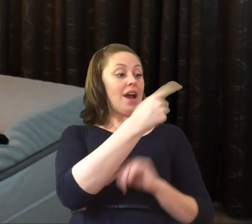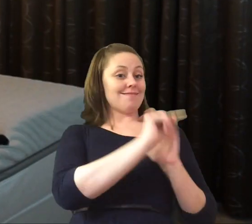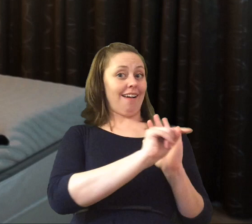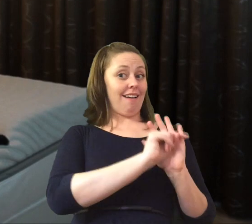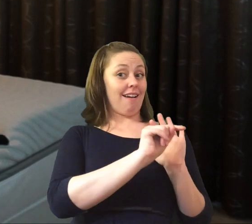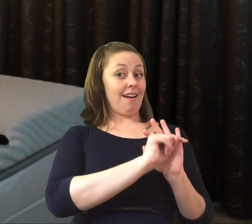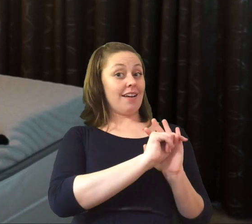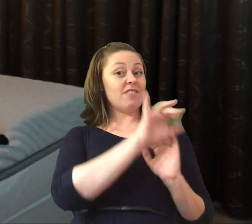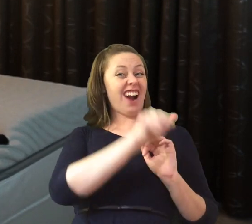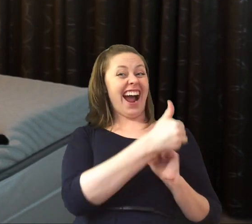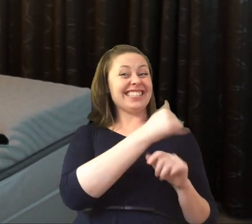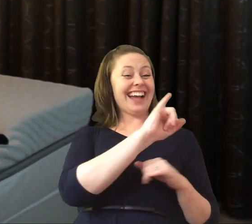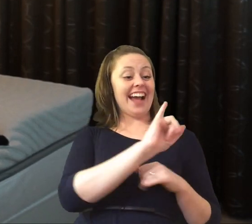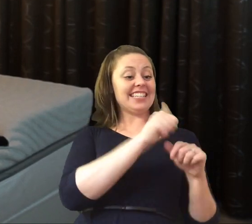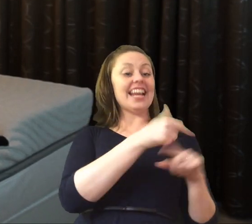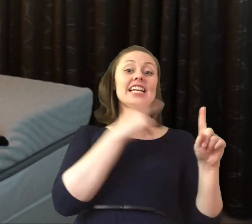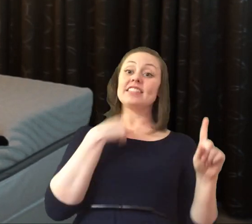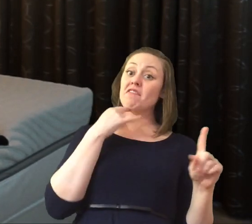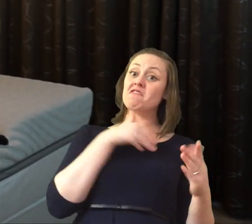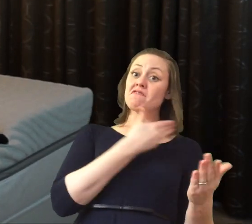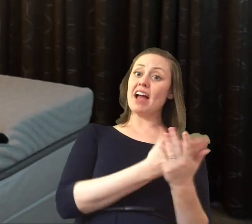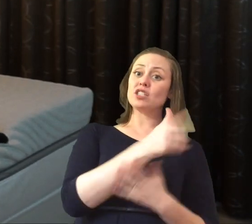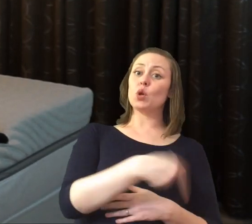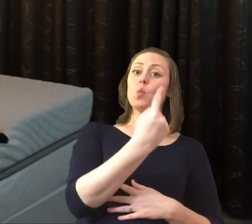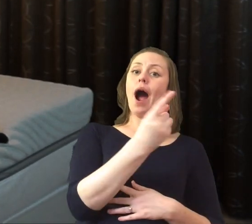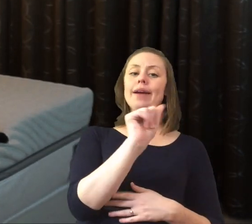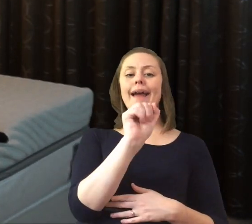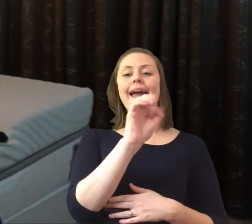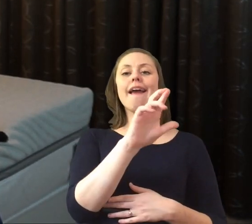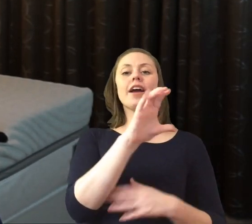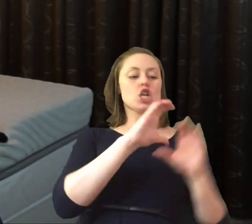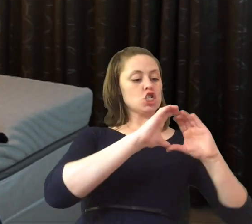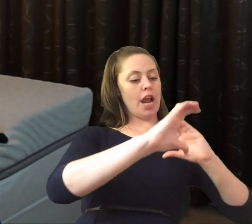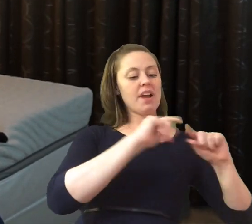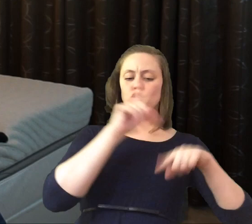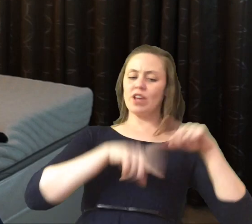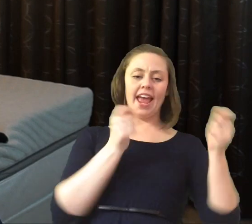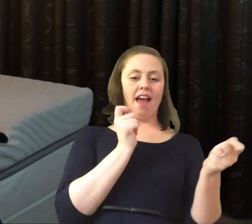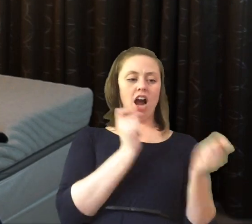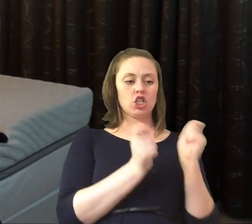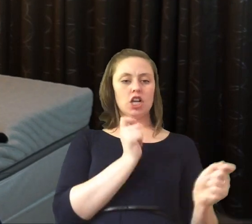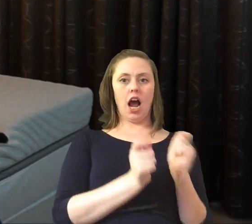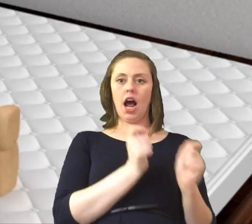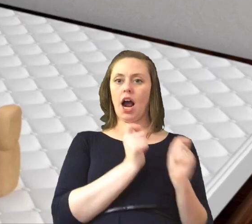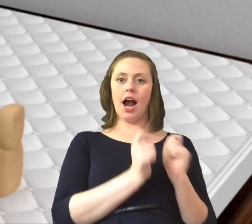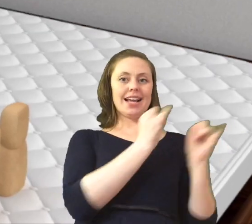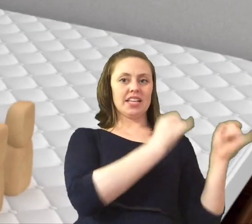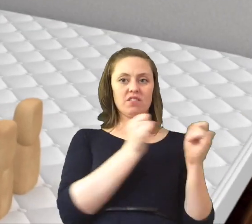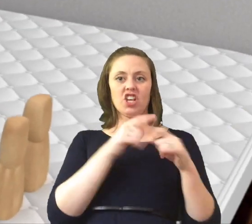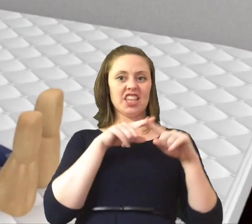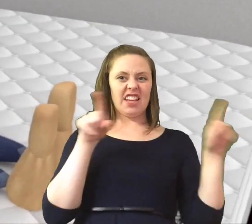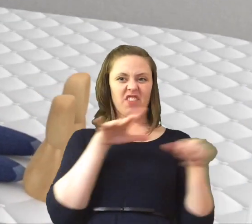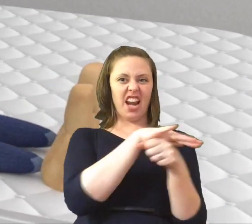negatives we found with this mattress was the fact that it's only 1 air chamber and that you can't adjust individually the different areas,